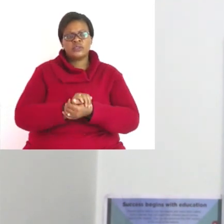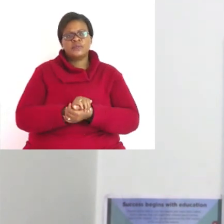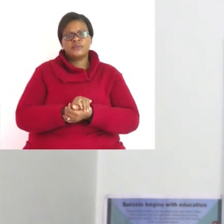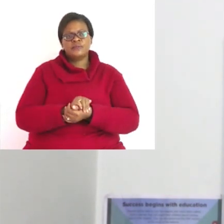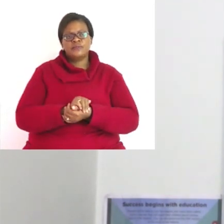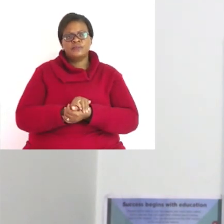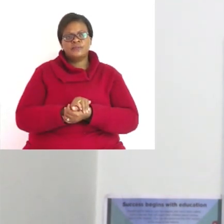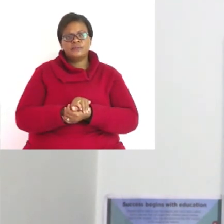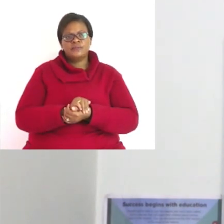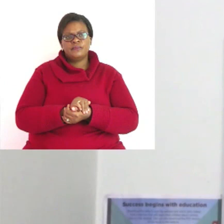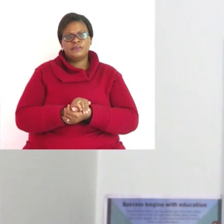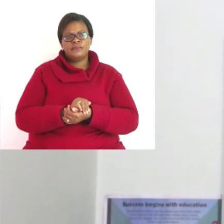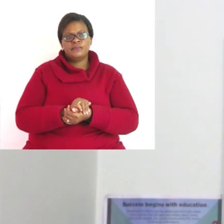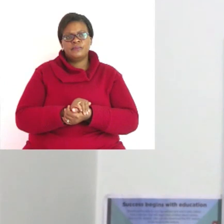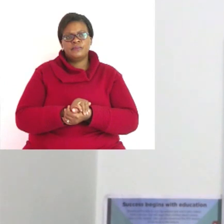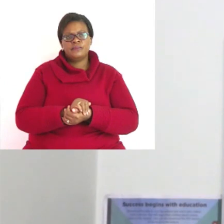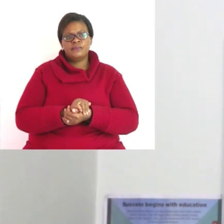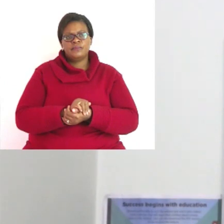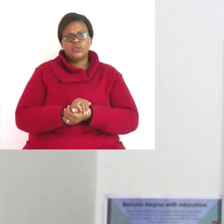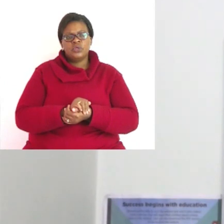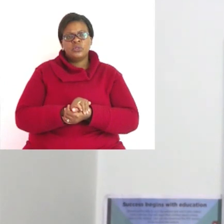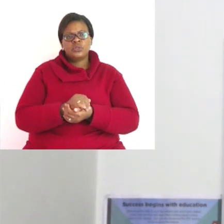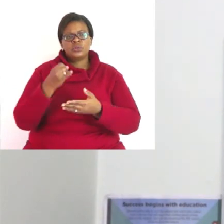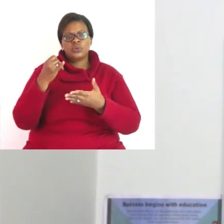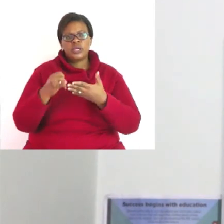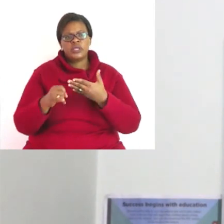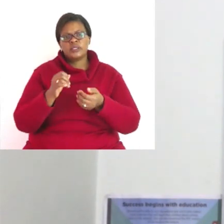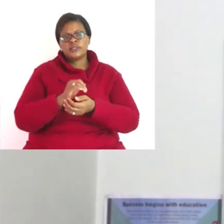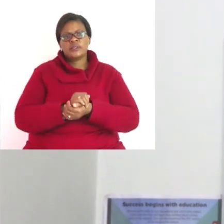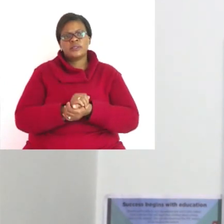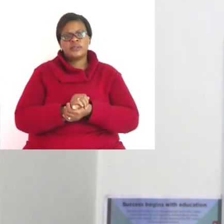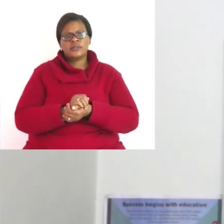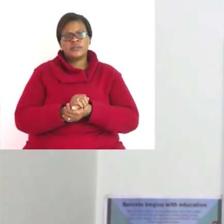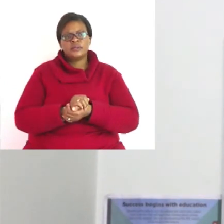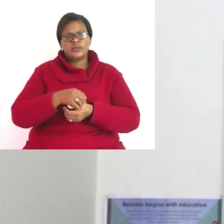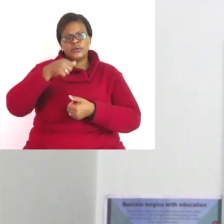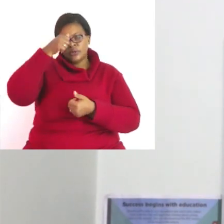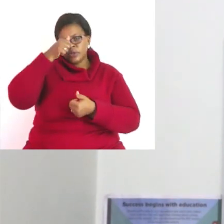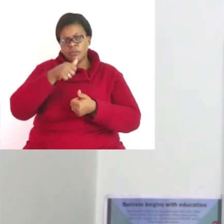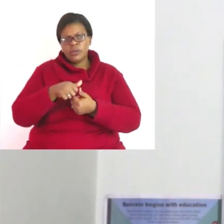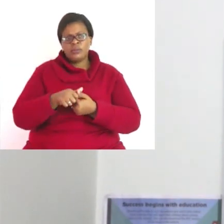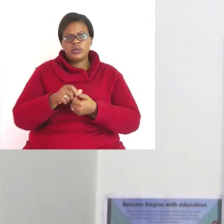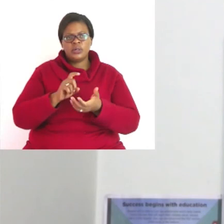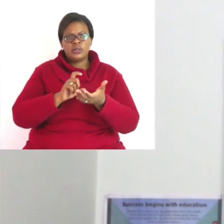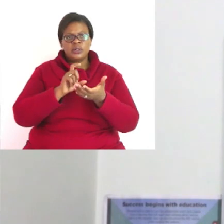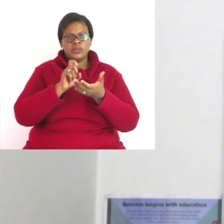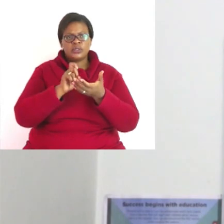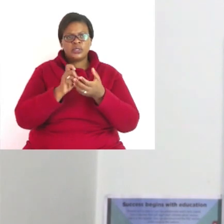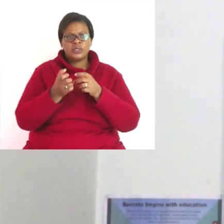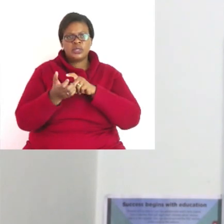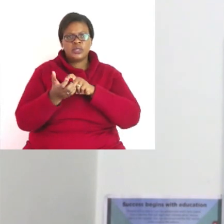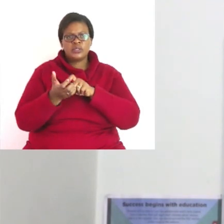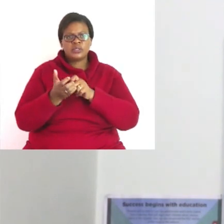answer. To end this, let us remember to